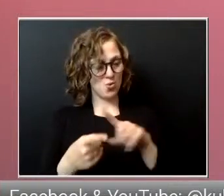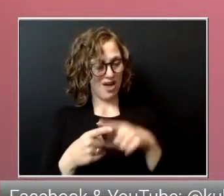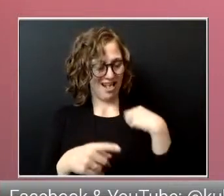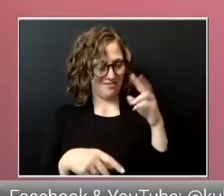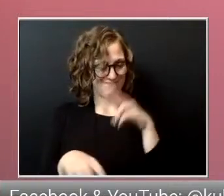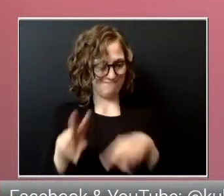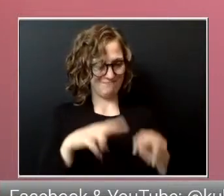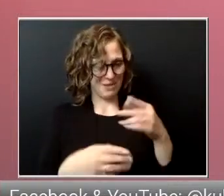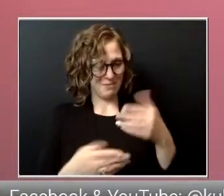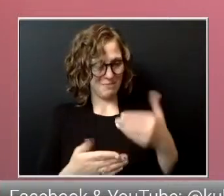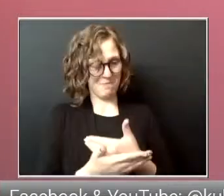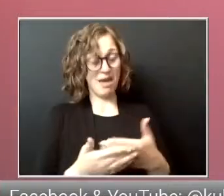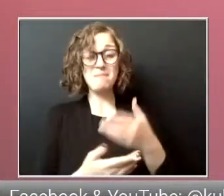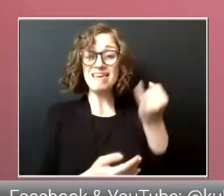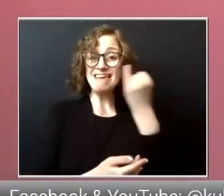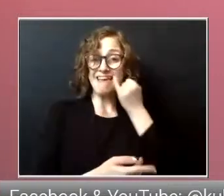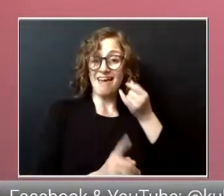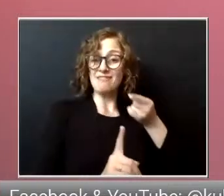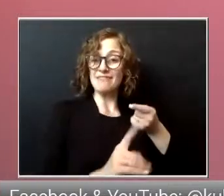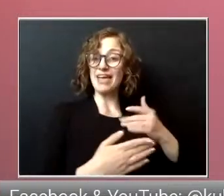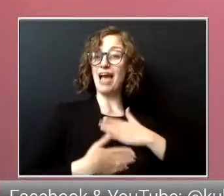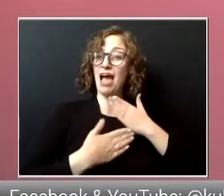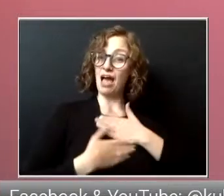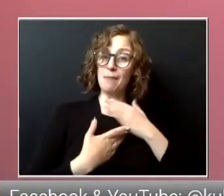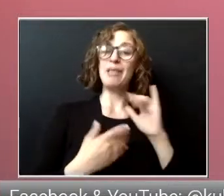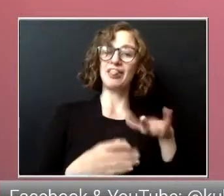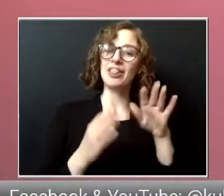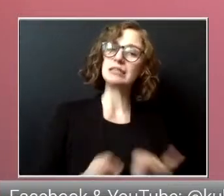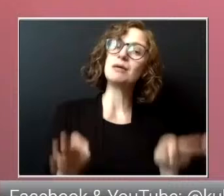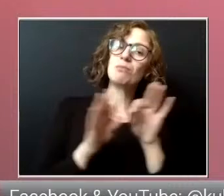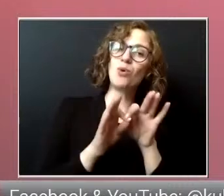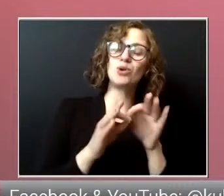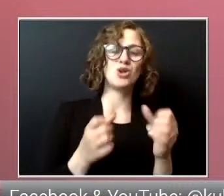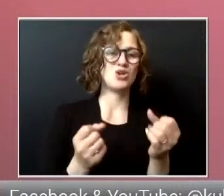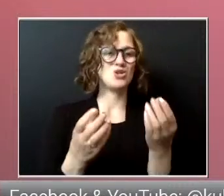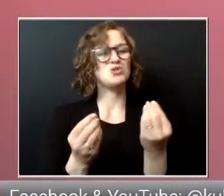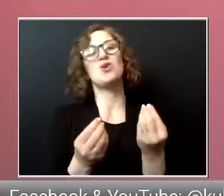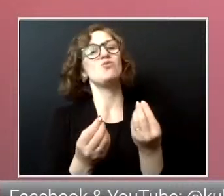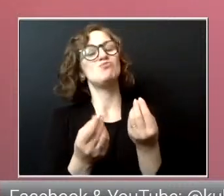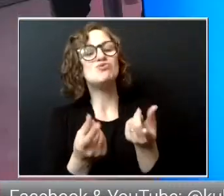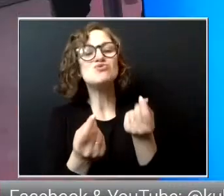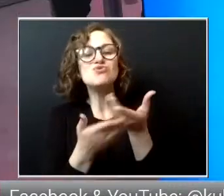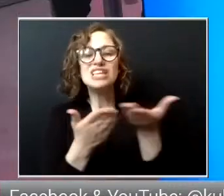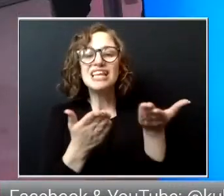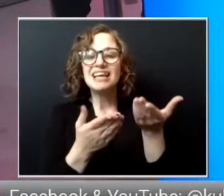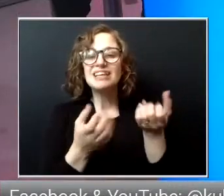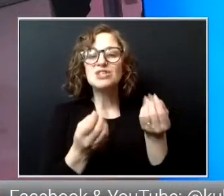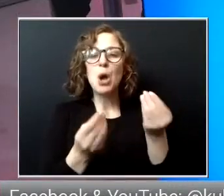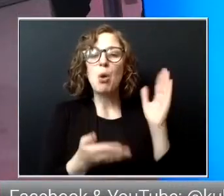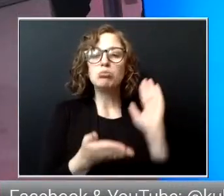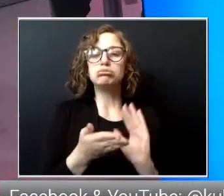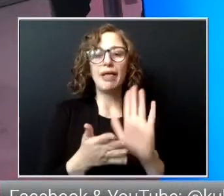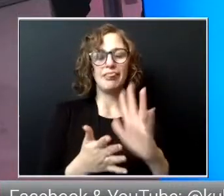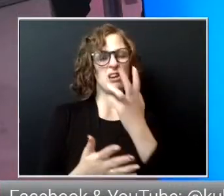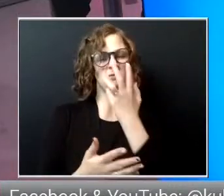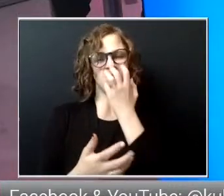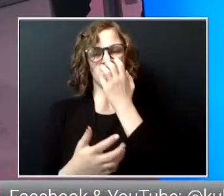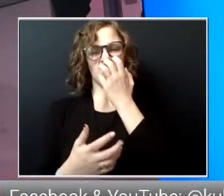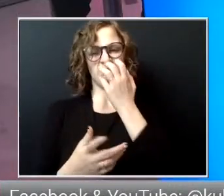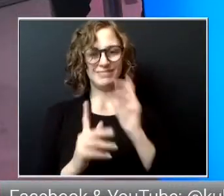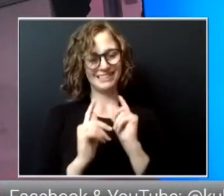is important. So doing things that make them less fussy. Team effort. Yes. A big family